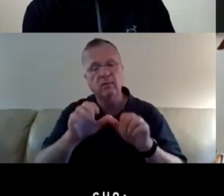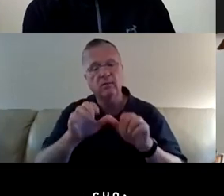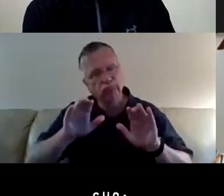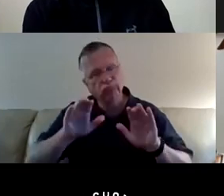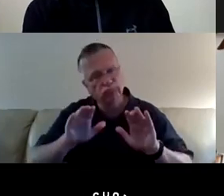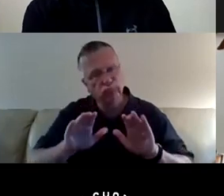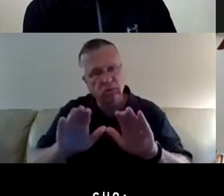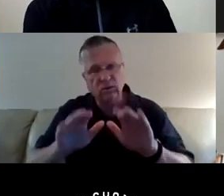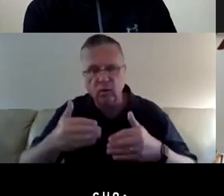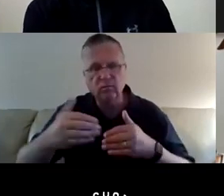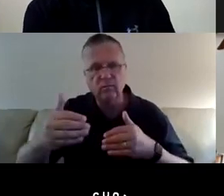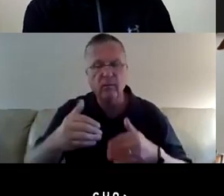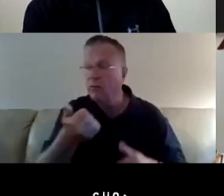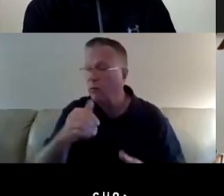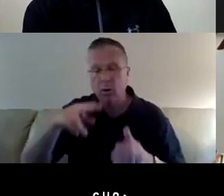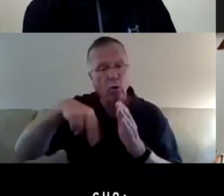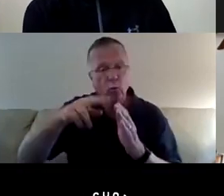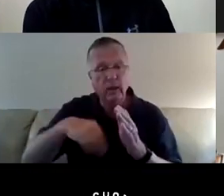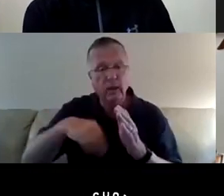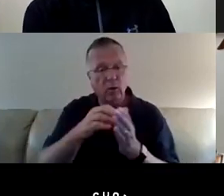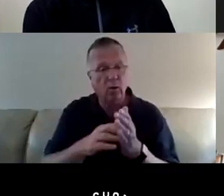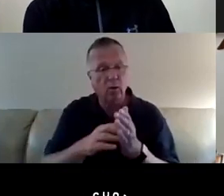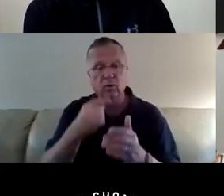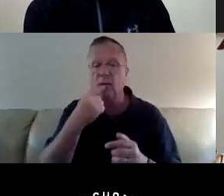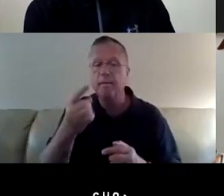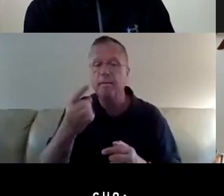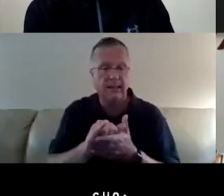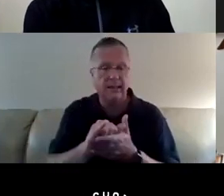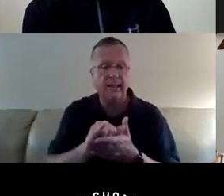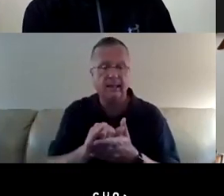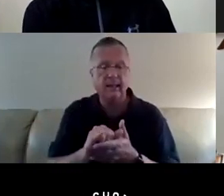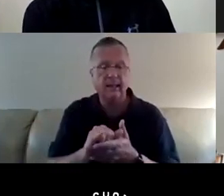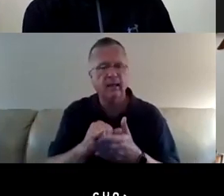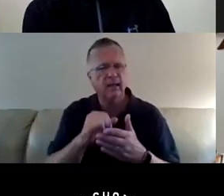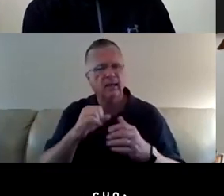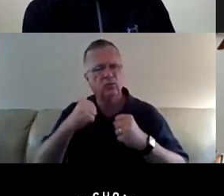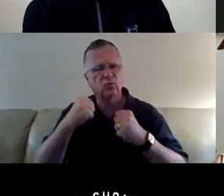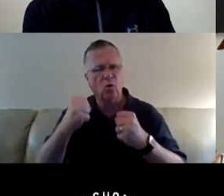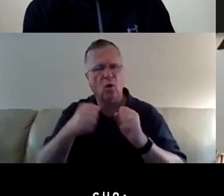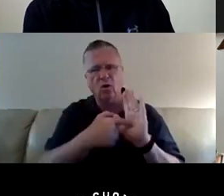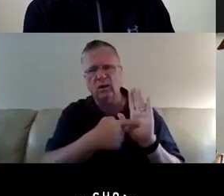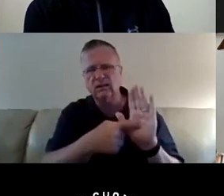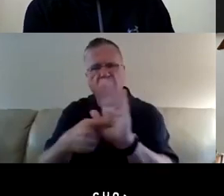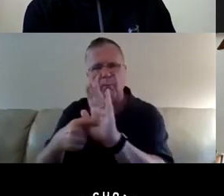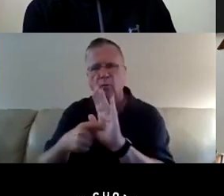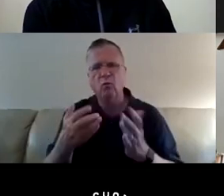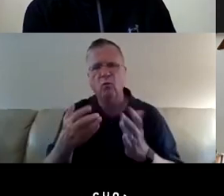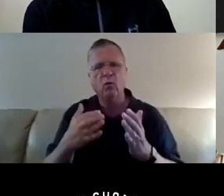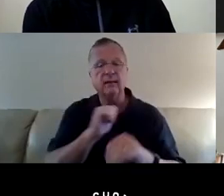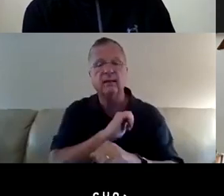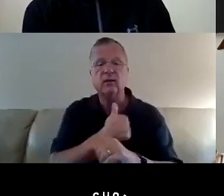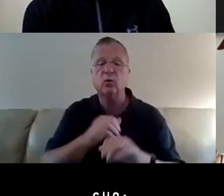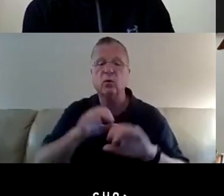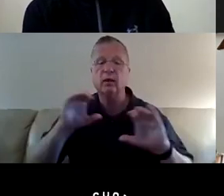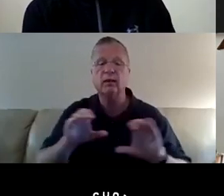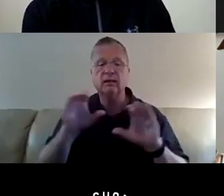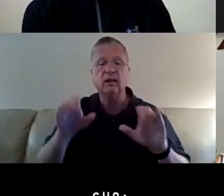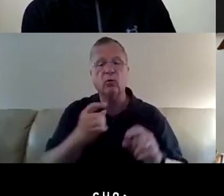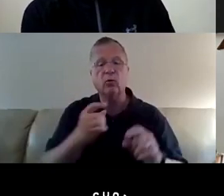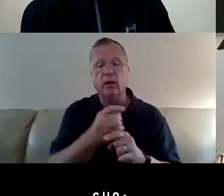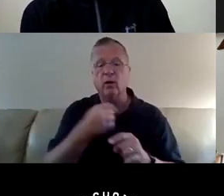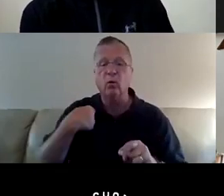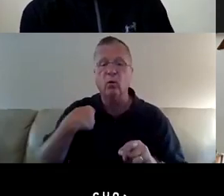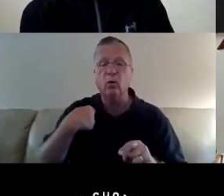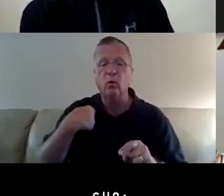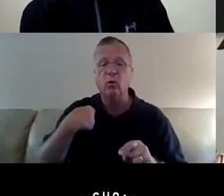to raise it because it's a shining example of what the Housing Authority has done right and what we've collectively been able to produce.